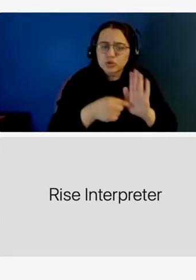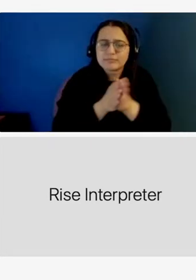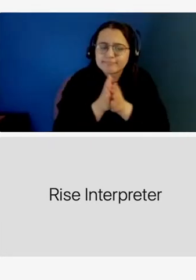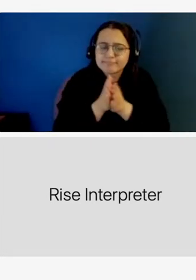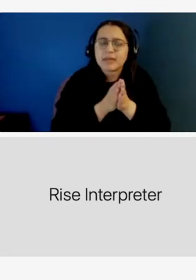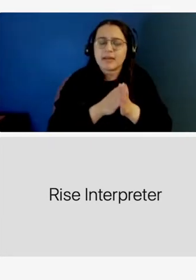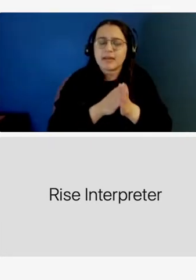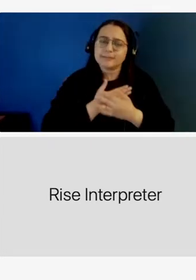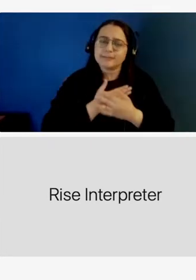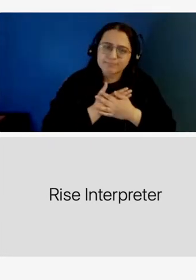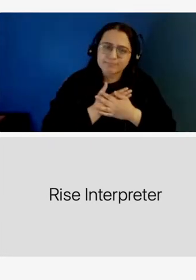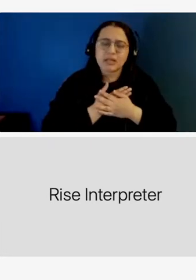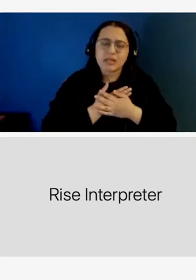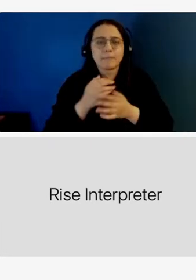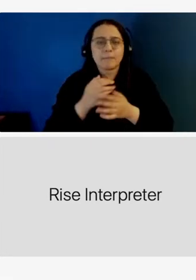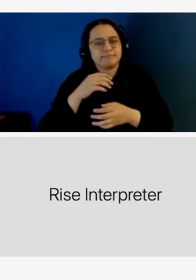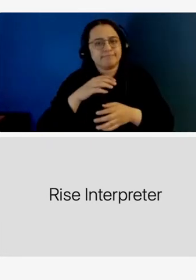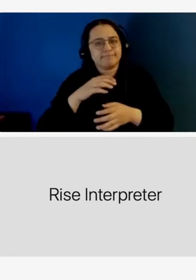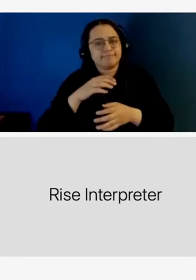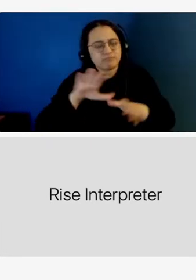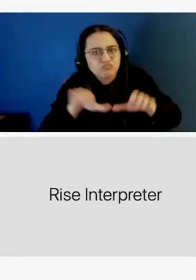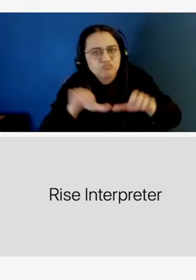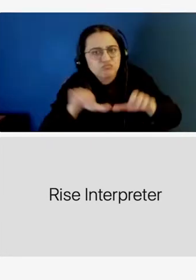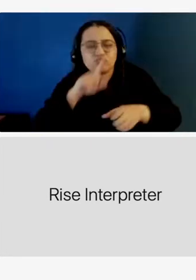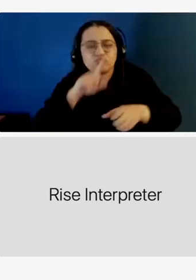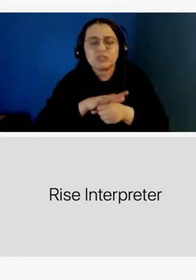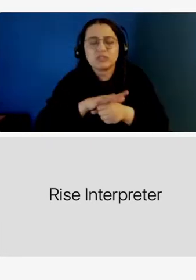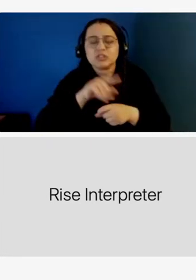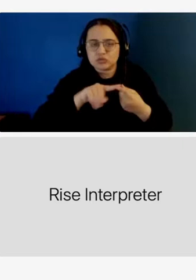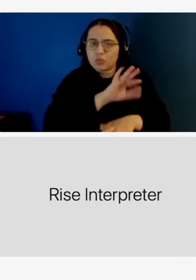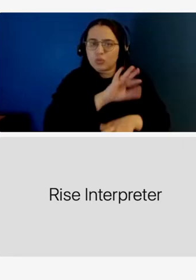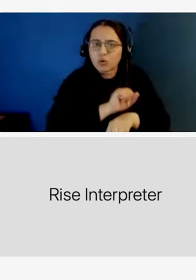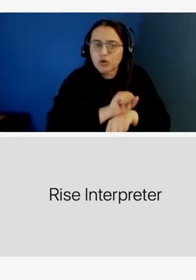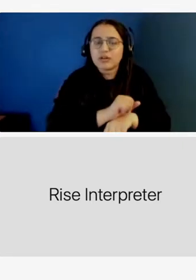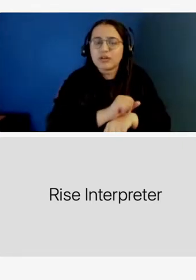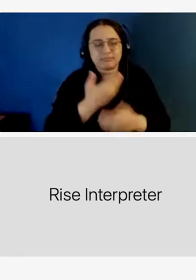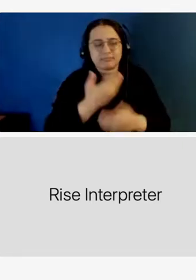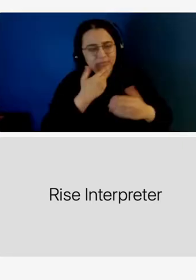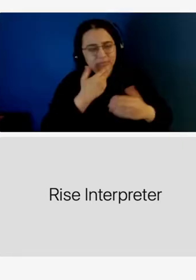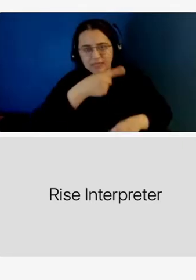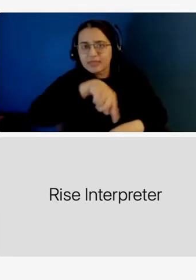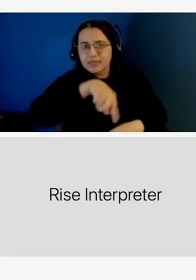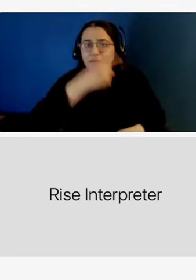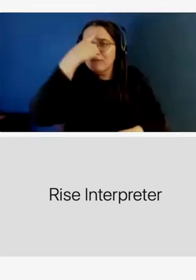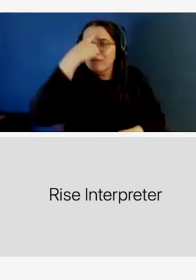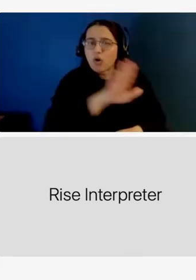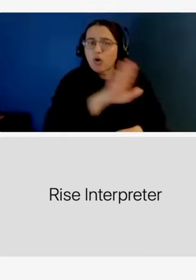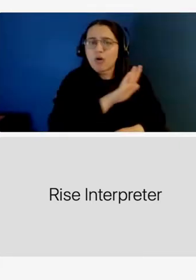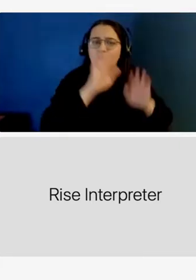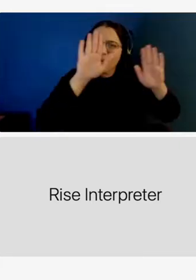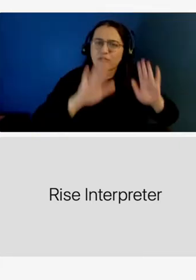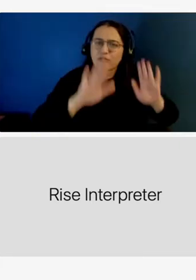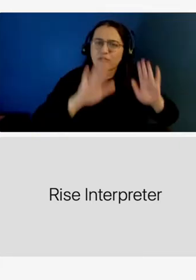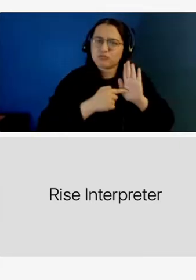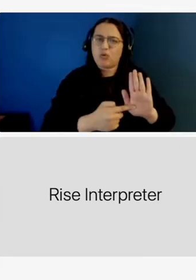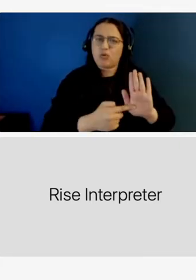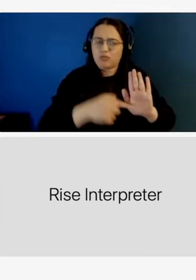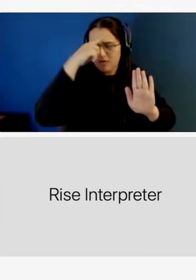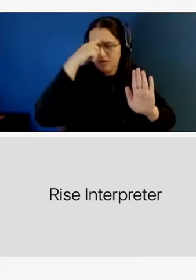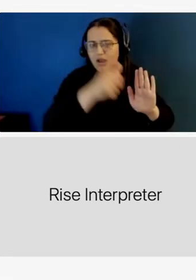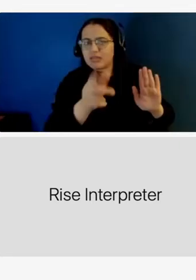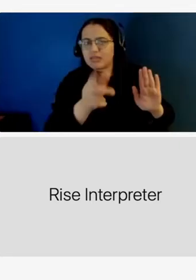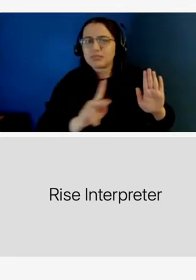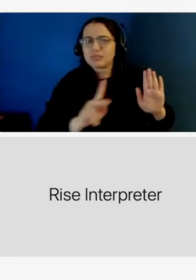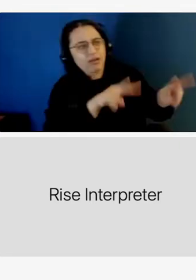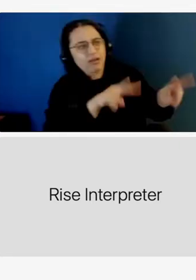our congratulations to our exemplary staff and thank them for the wonderful model that they set for others. We'd like to publicly recognize our winner